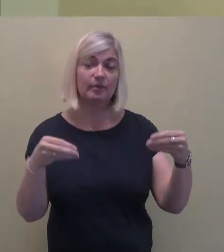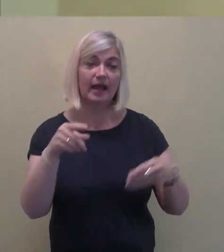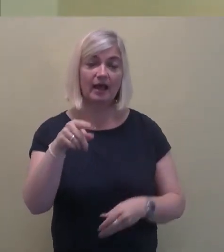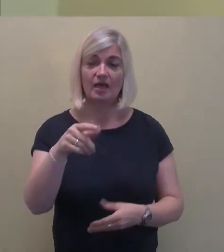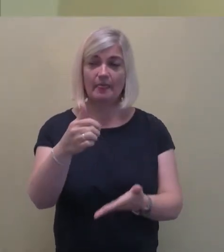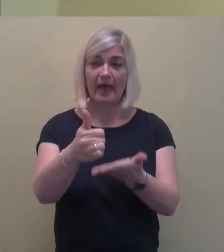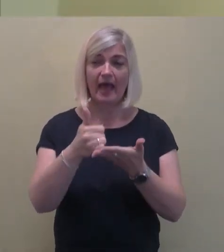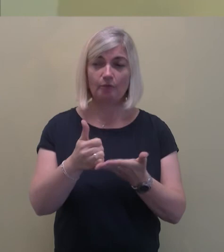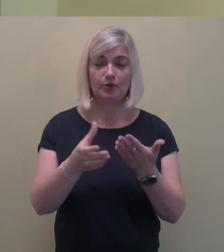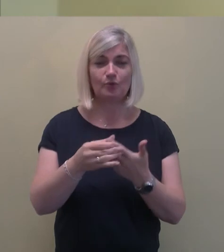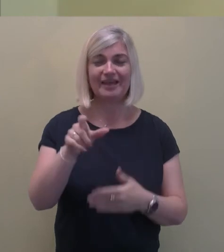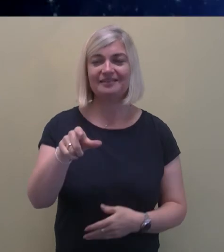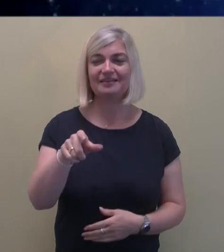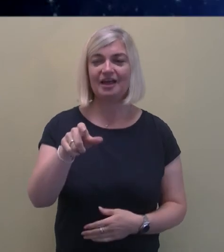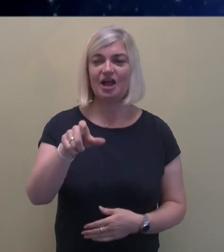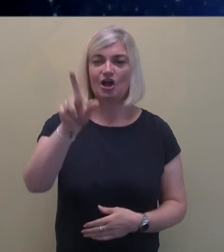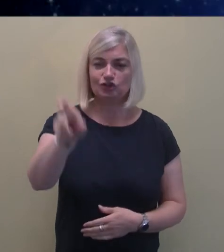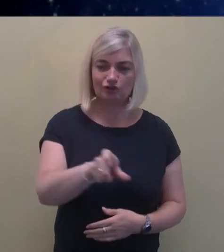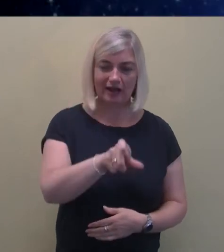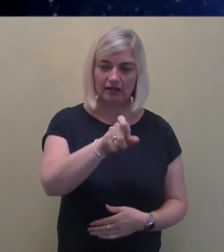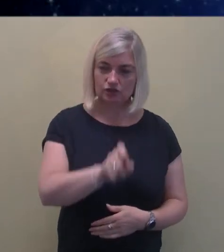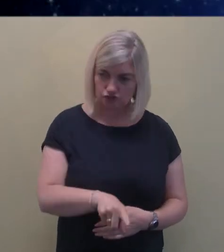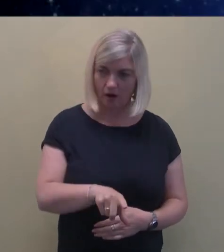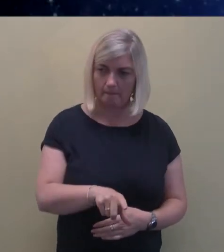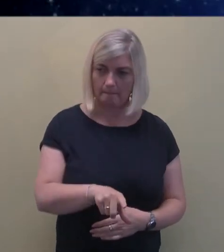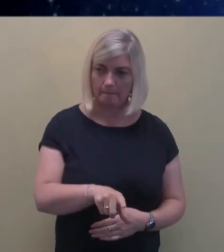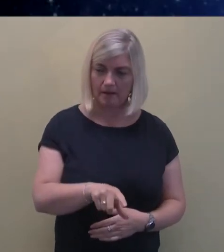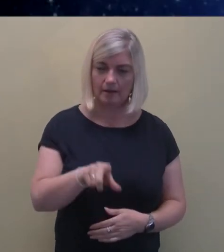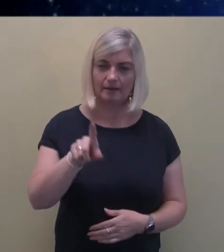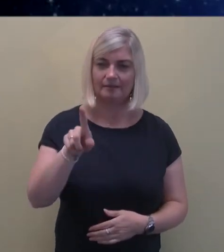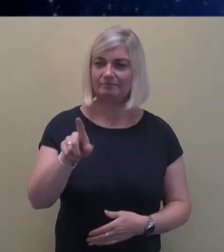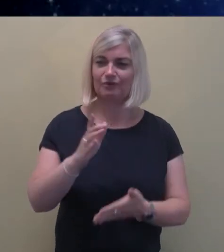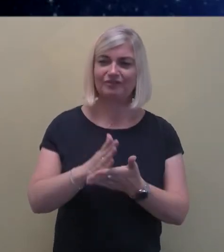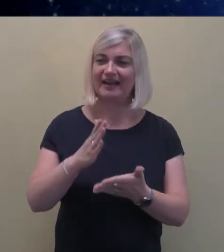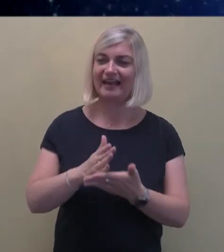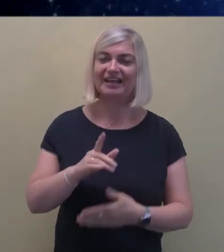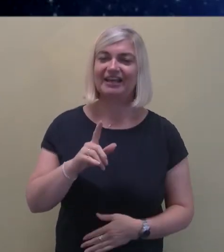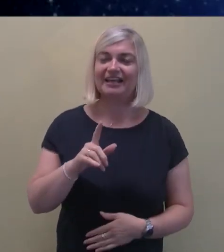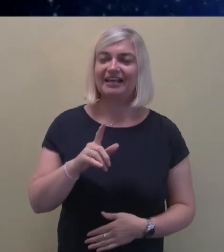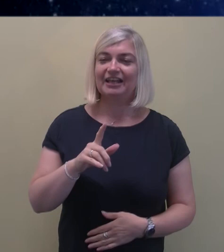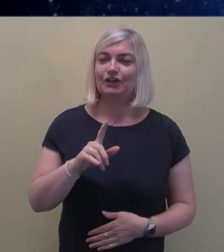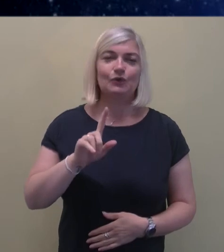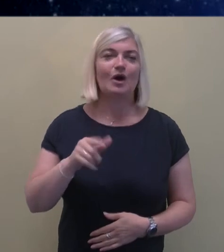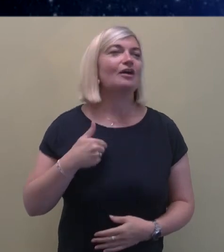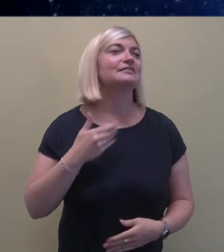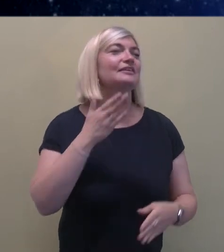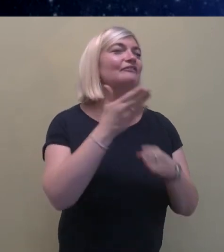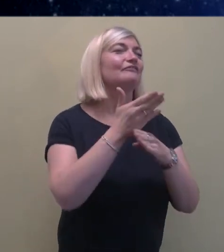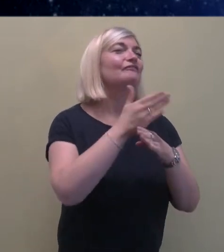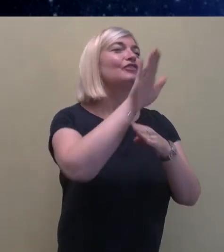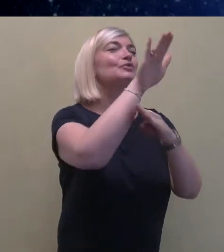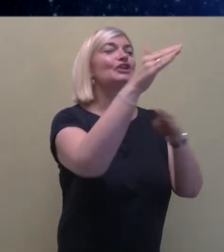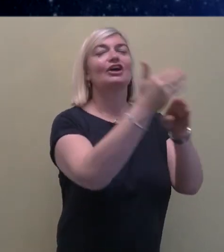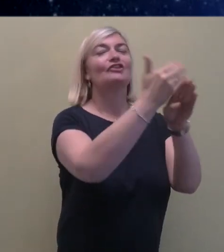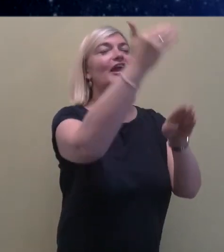skills, because without coding, the games, there are lots of software out there that help you with the drag and drop to design games, but they only